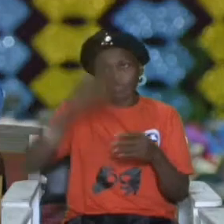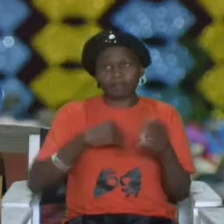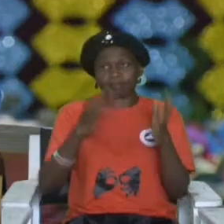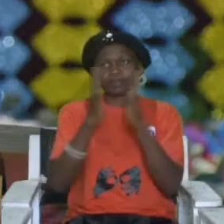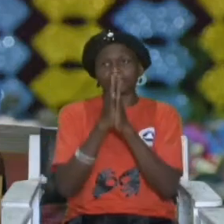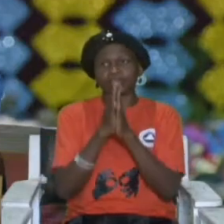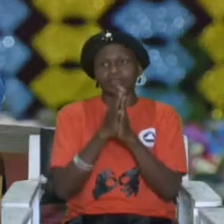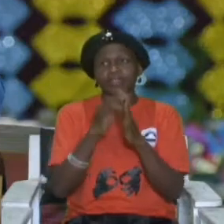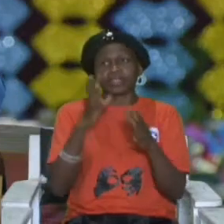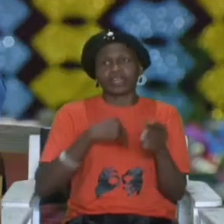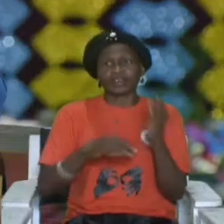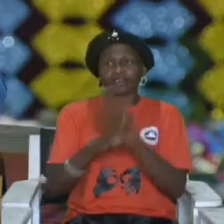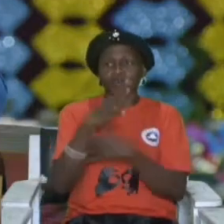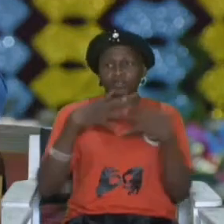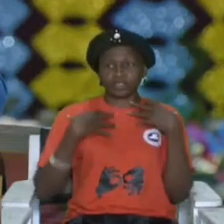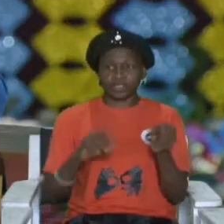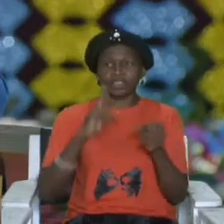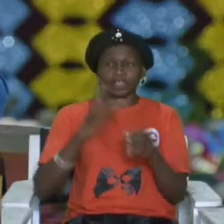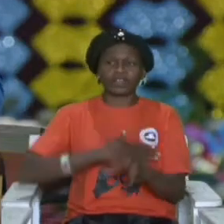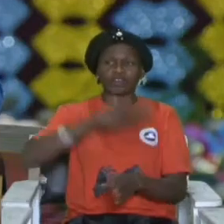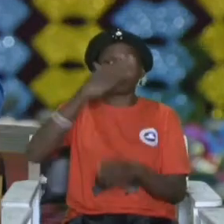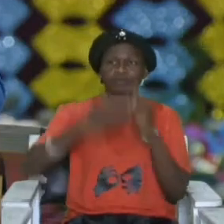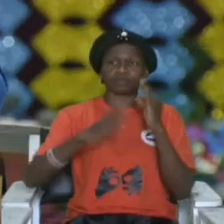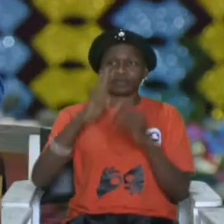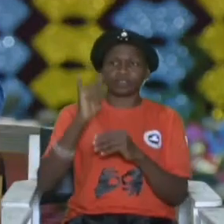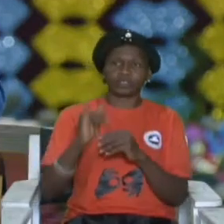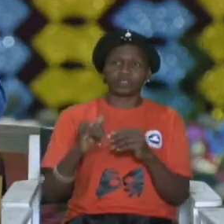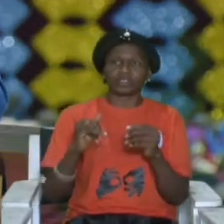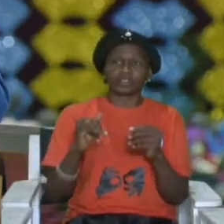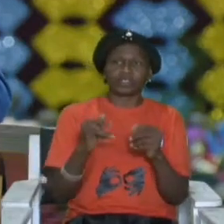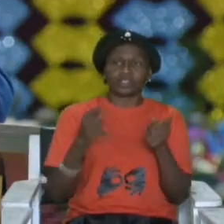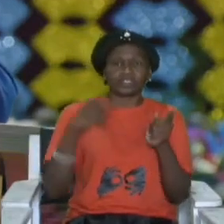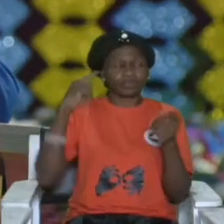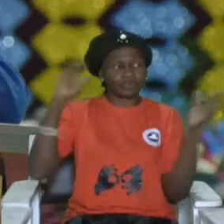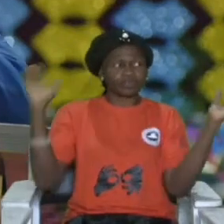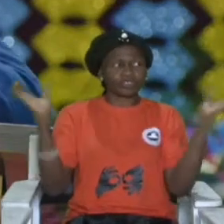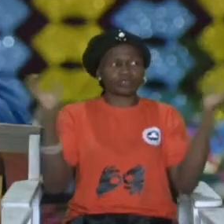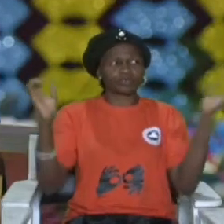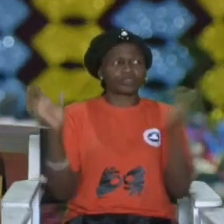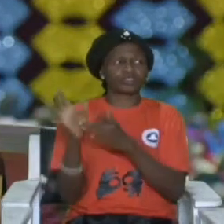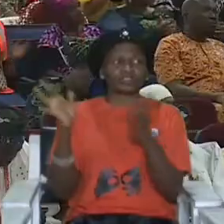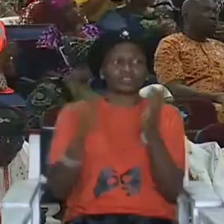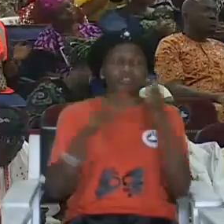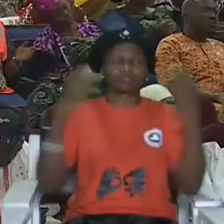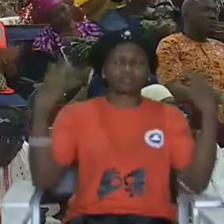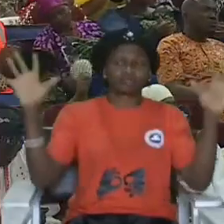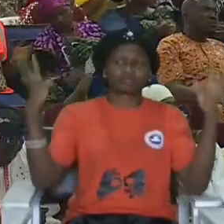prayed, and God healed her completely. I thought we're going to celebrate Jesus.